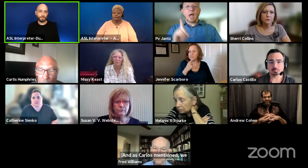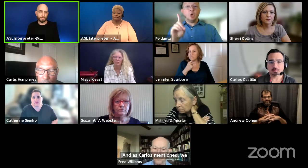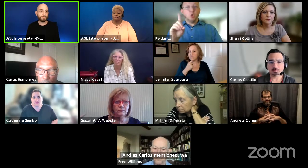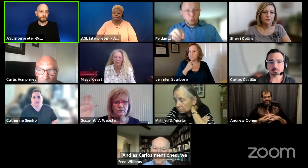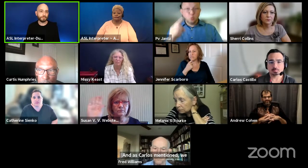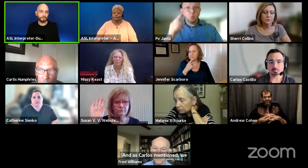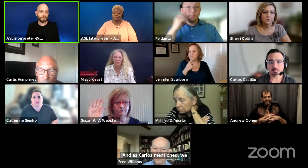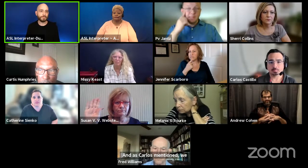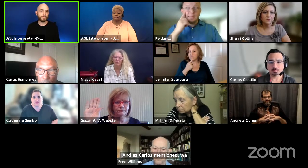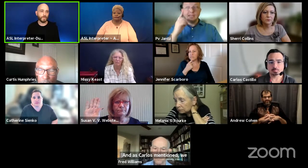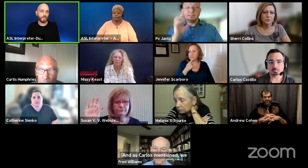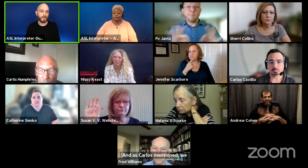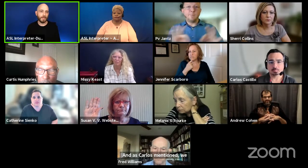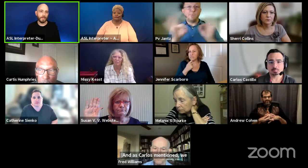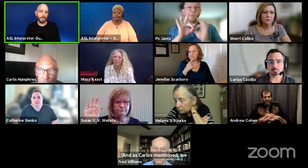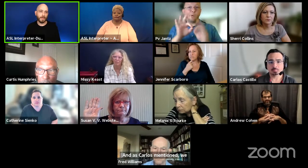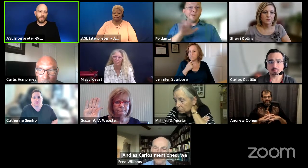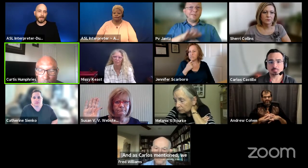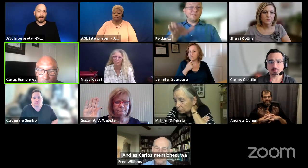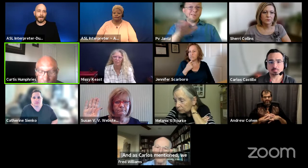approve.